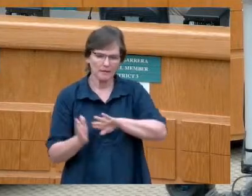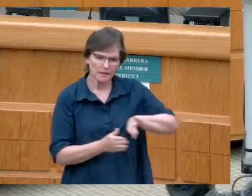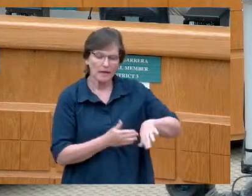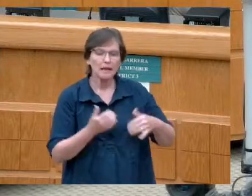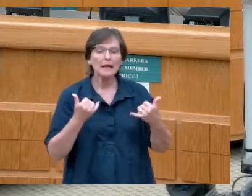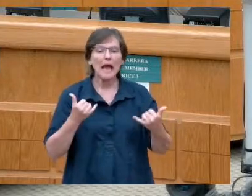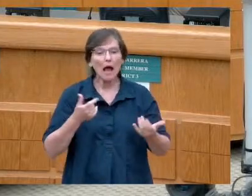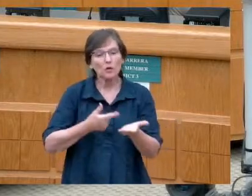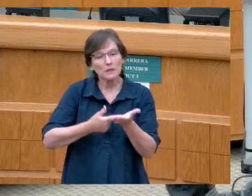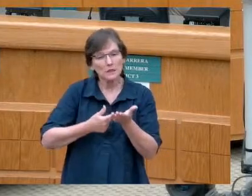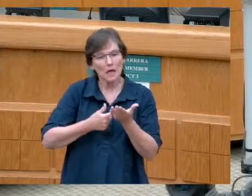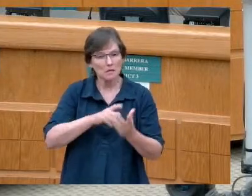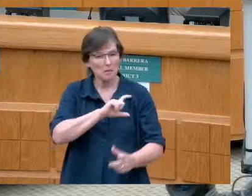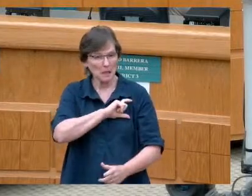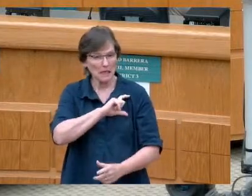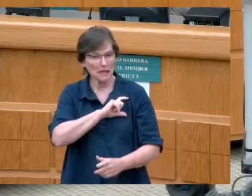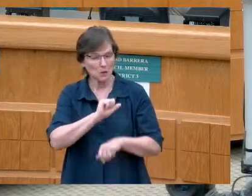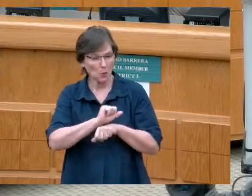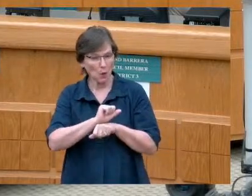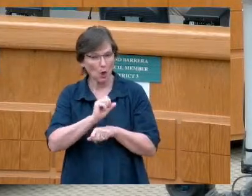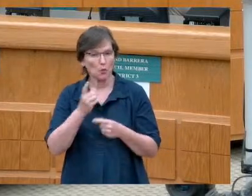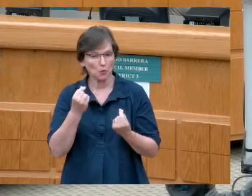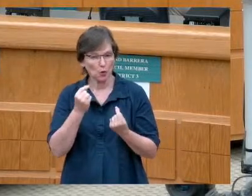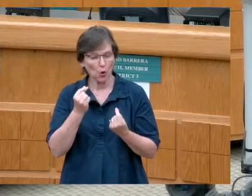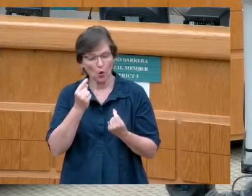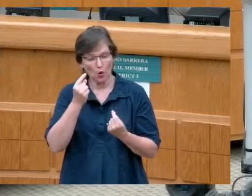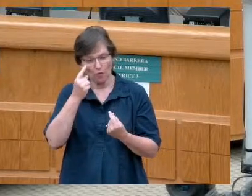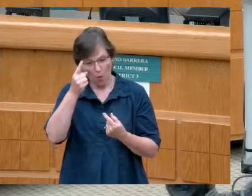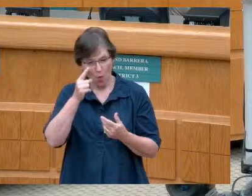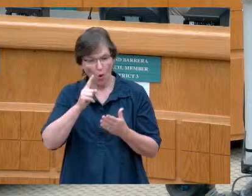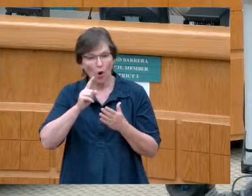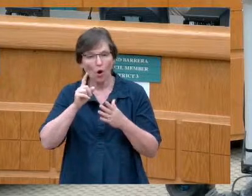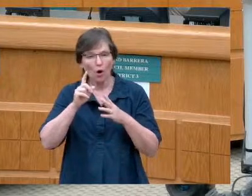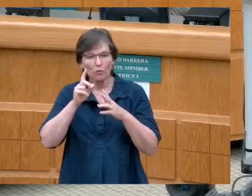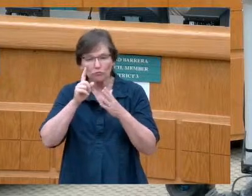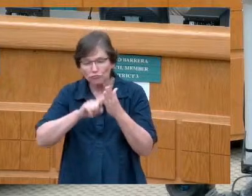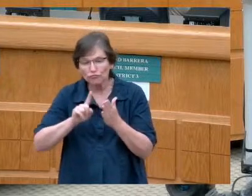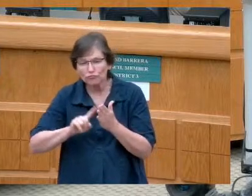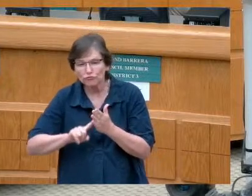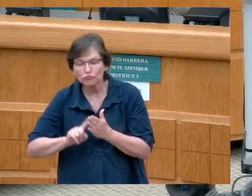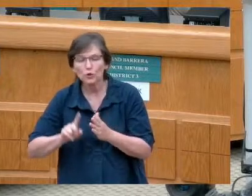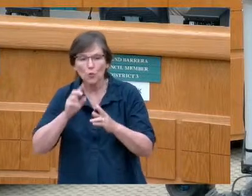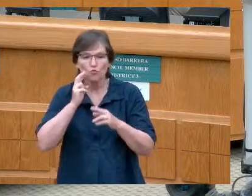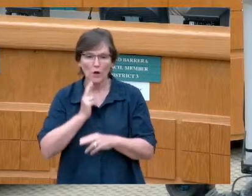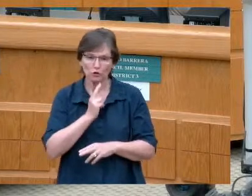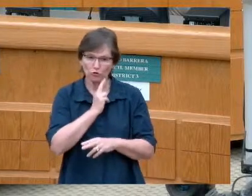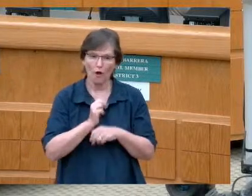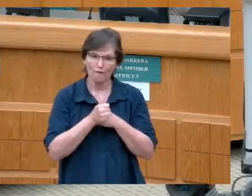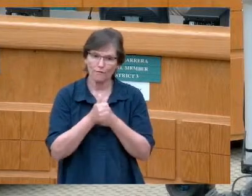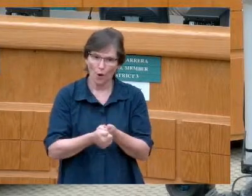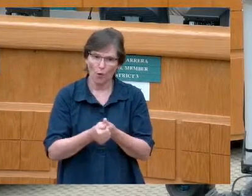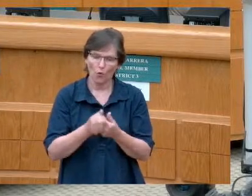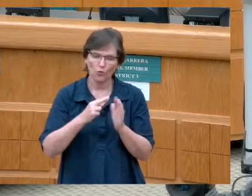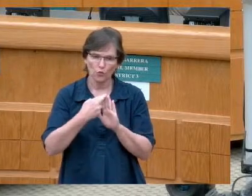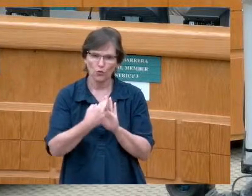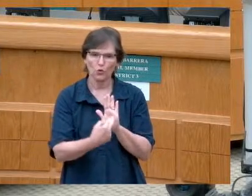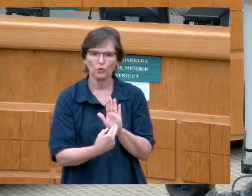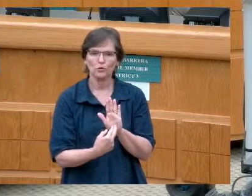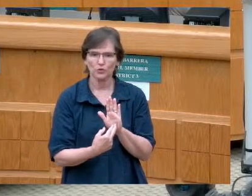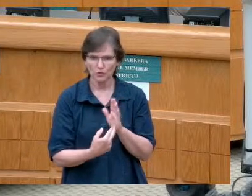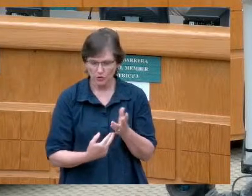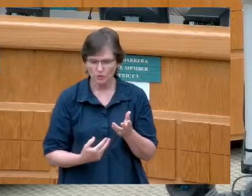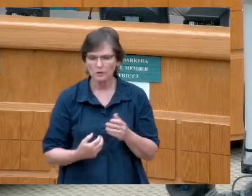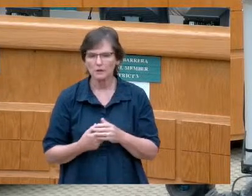do on restaurant compliance. And so the governor has given us orders given the business community orders